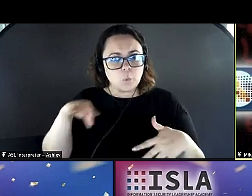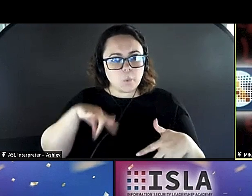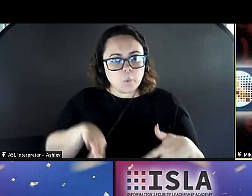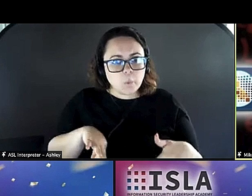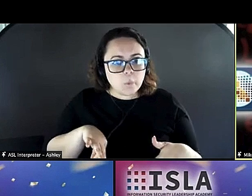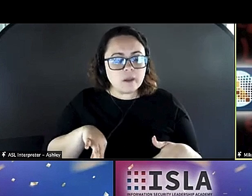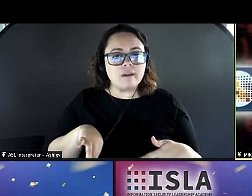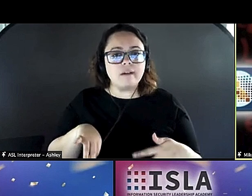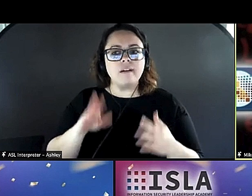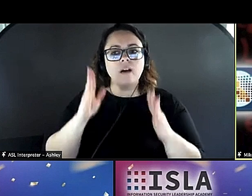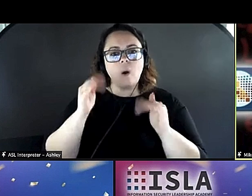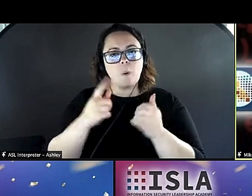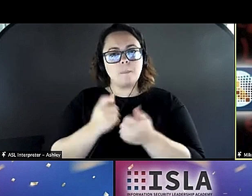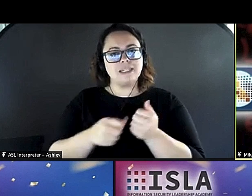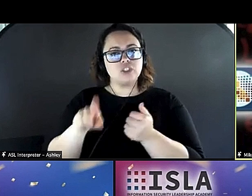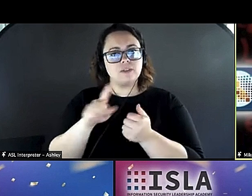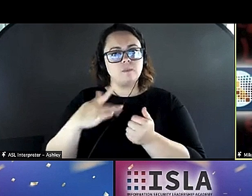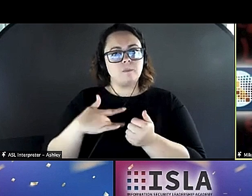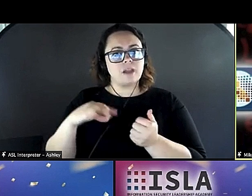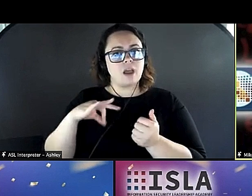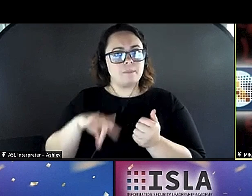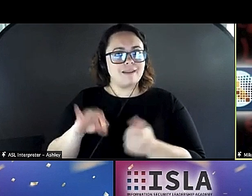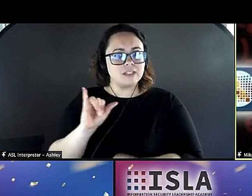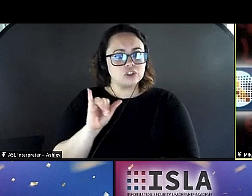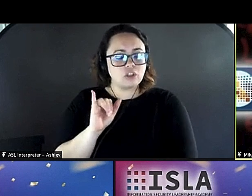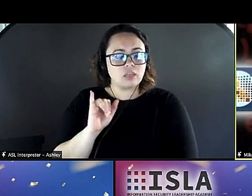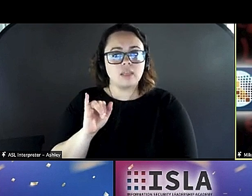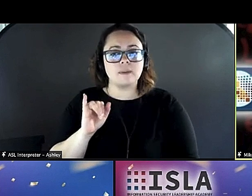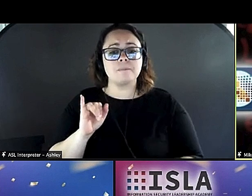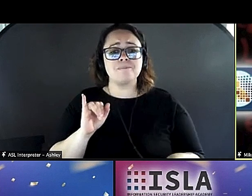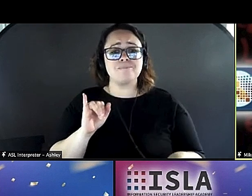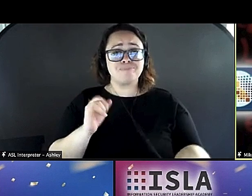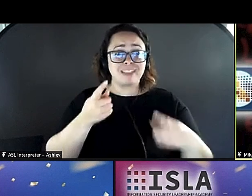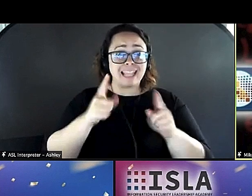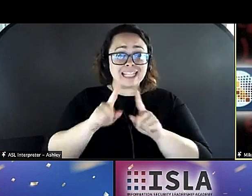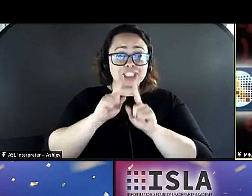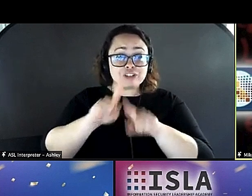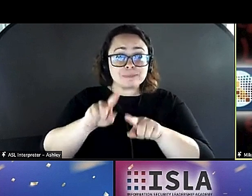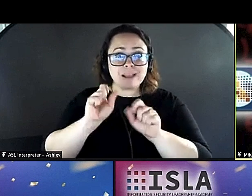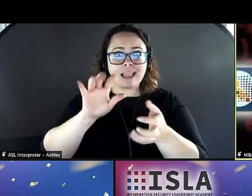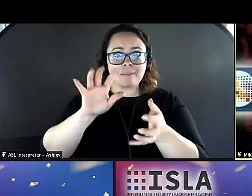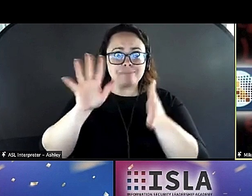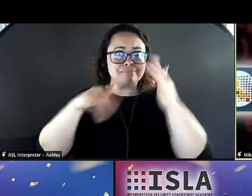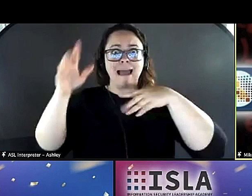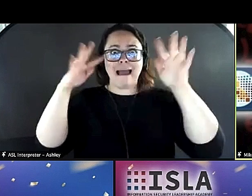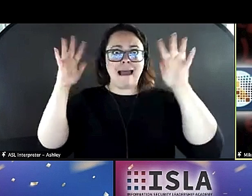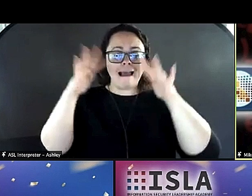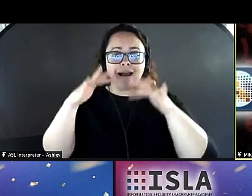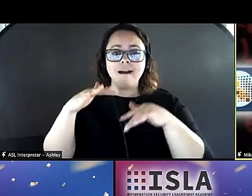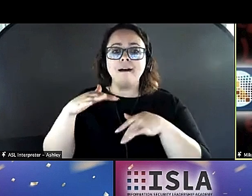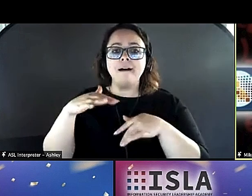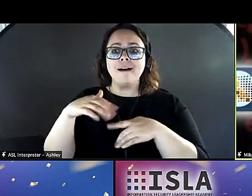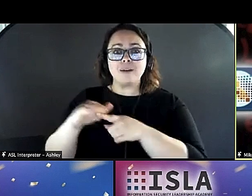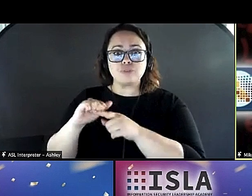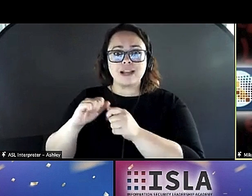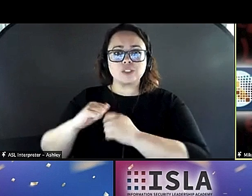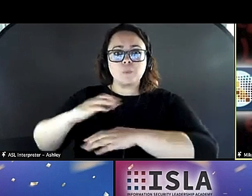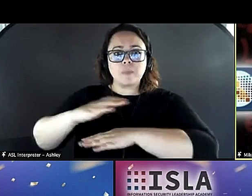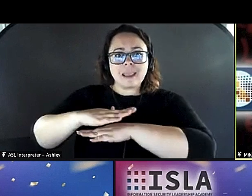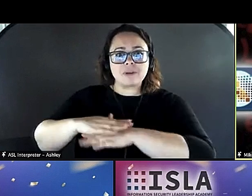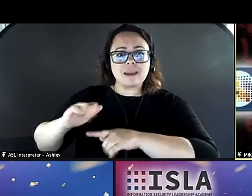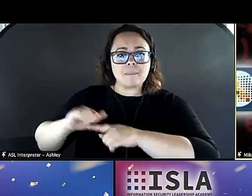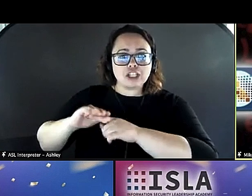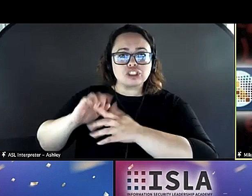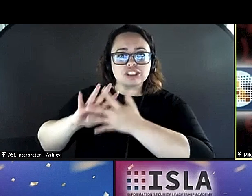hope each of you did as well. Instant response can be chaotic, and if not practiced with tabletop exercises and so